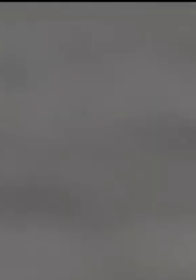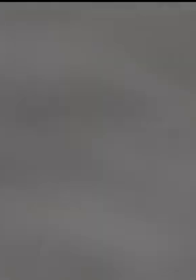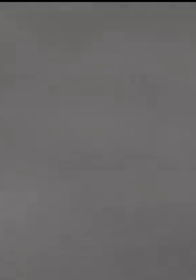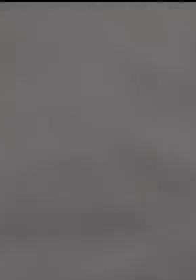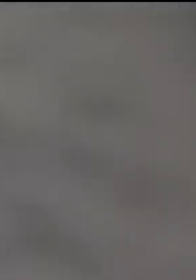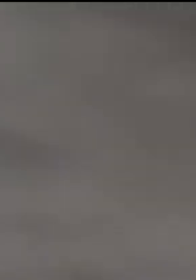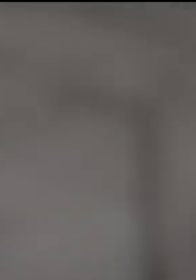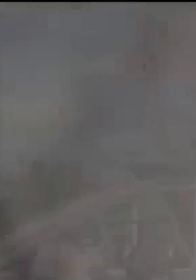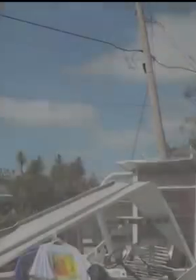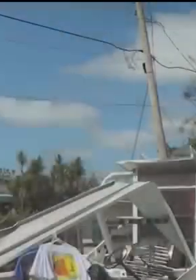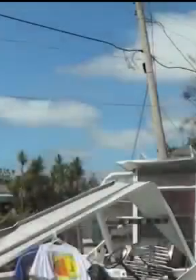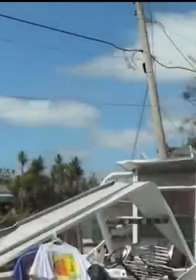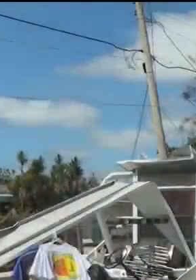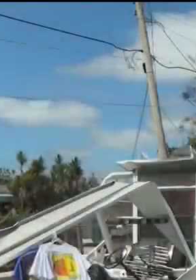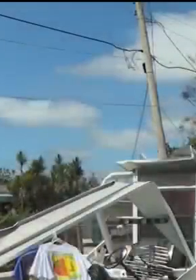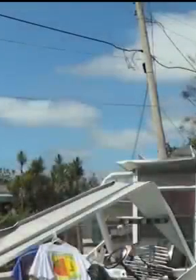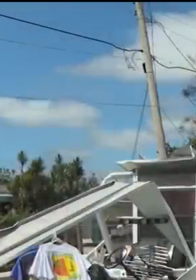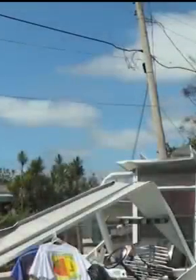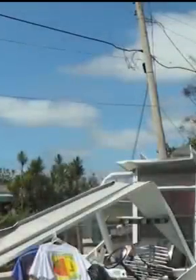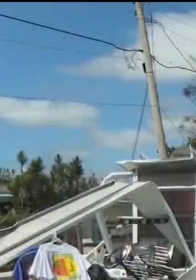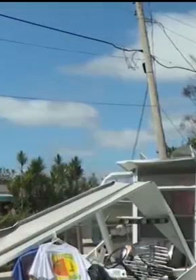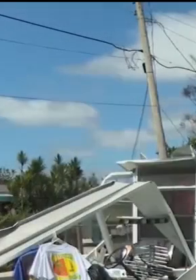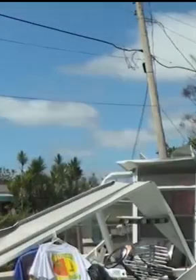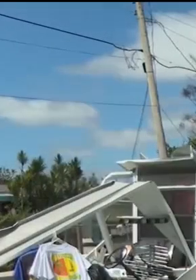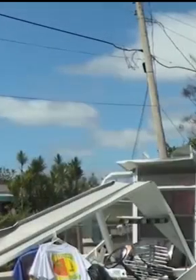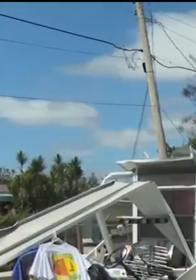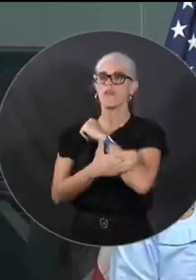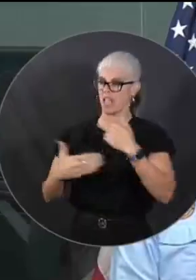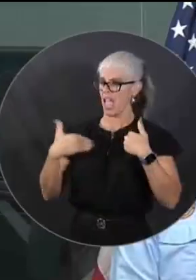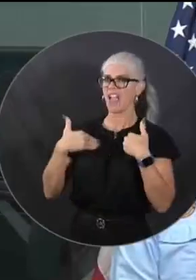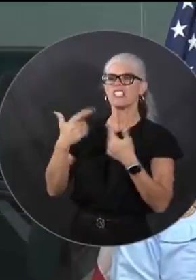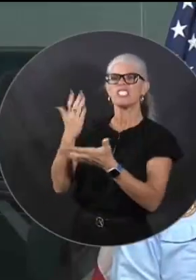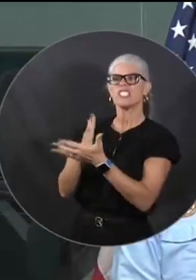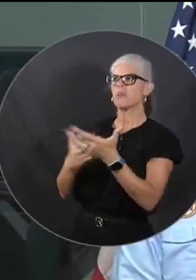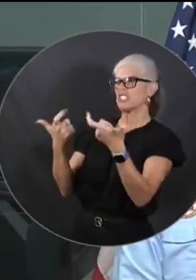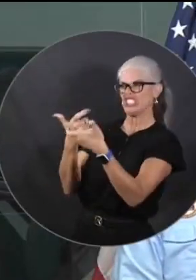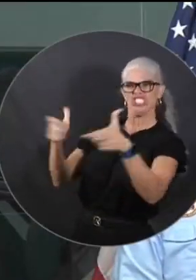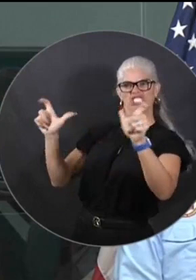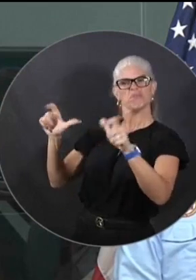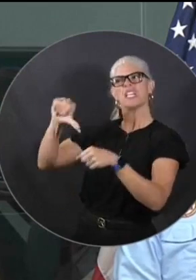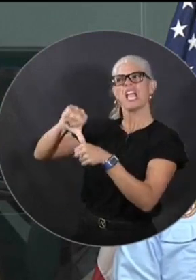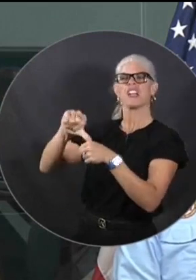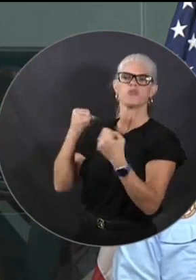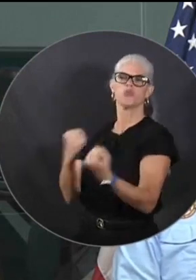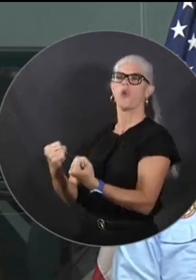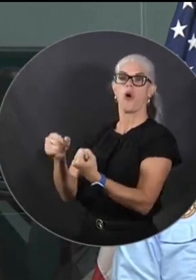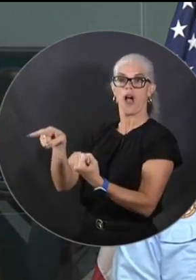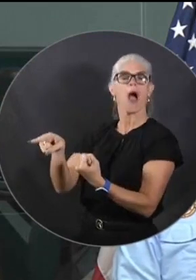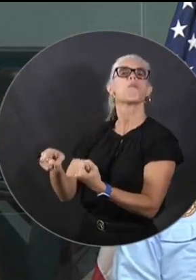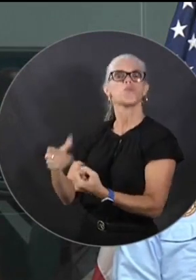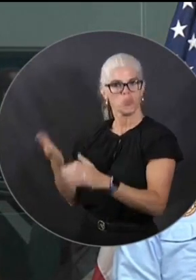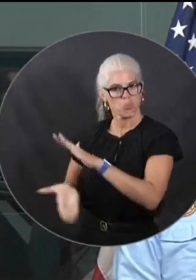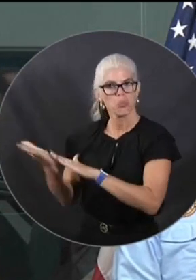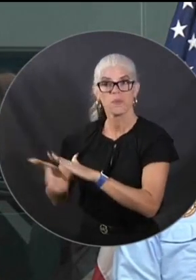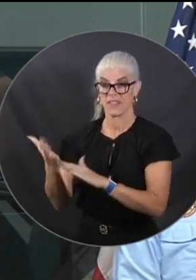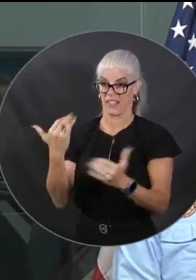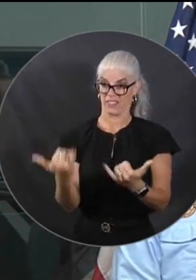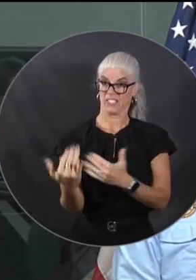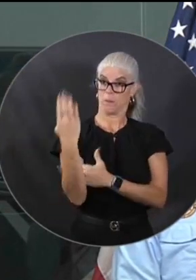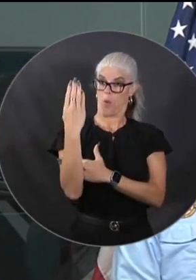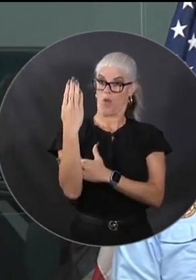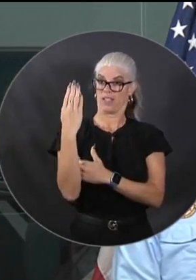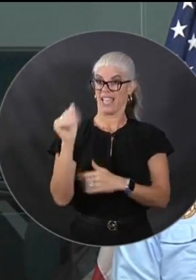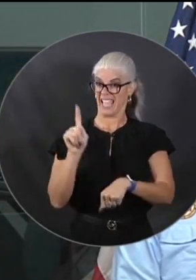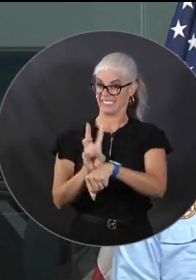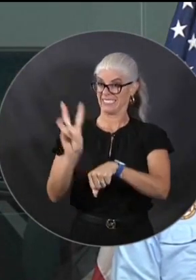POWERFUL WINDS LEAVING MANY STILL WITHOUT POWER. AS OF 6 A.M. THERE ARE ABOUT 1.9 MILLION PEOPLE ARE CUSTOMERS